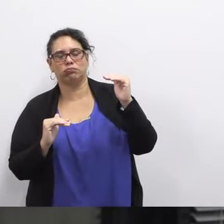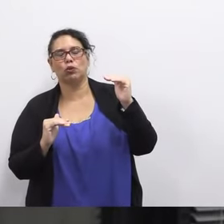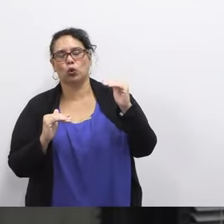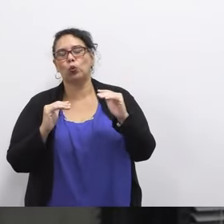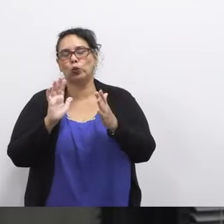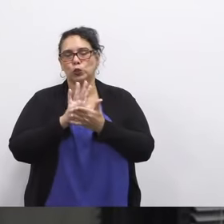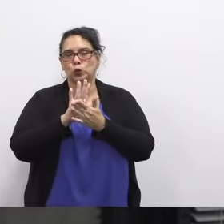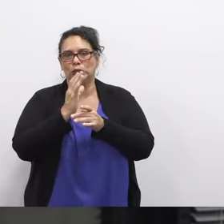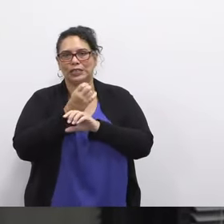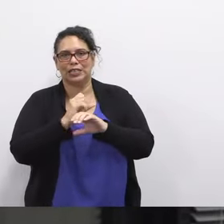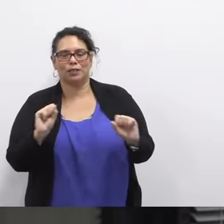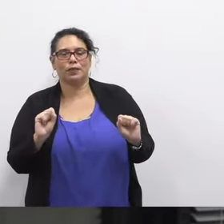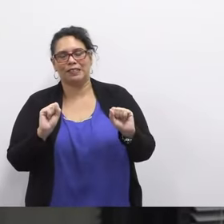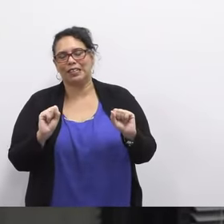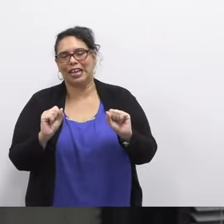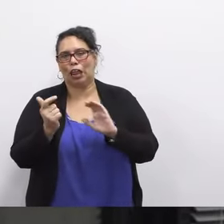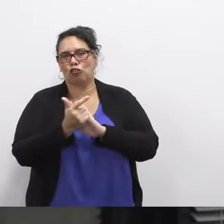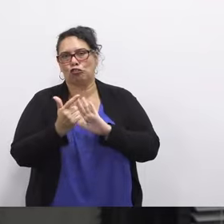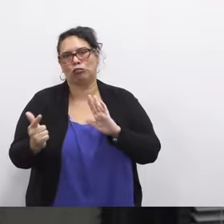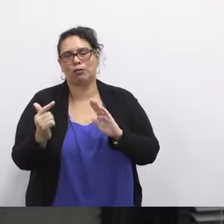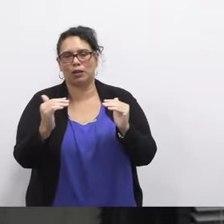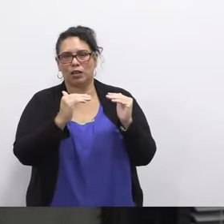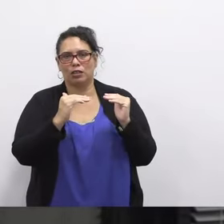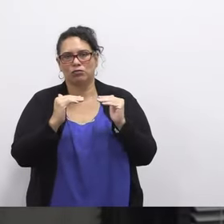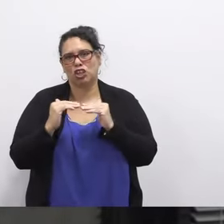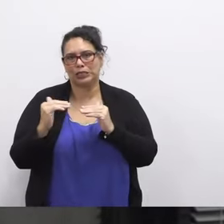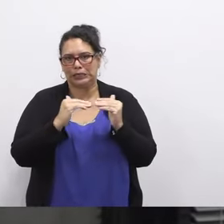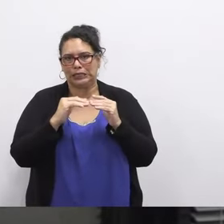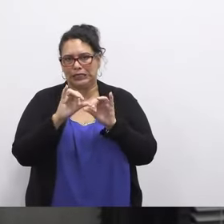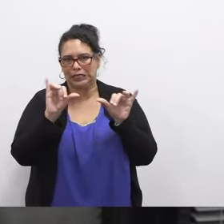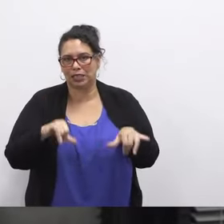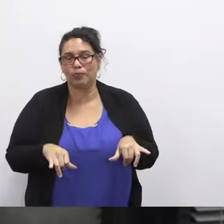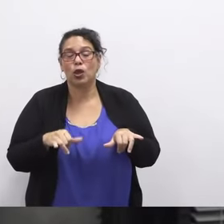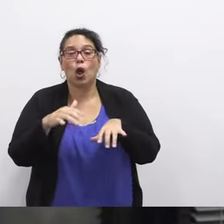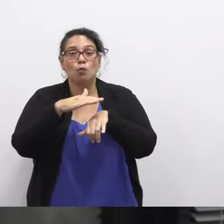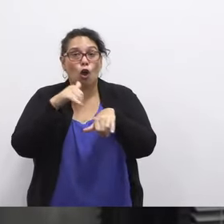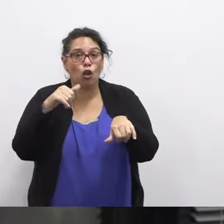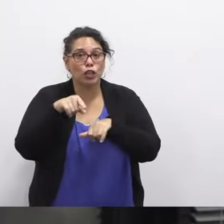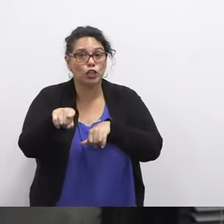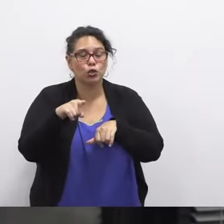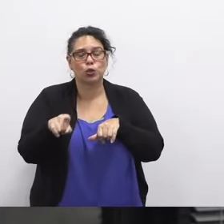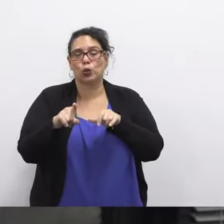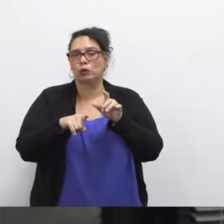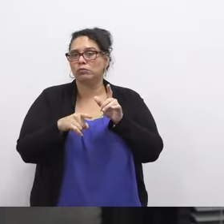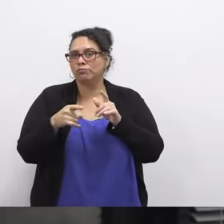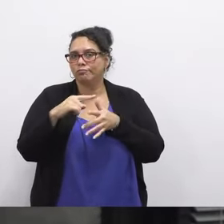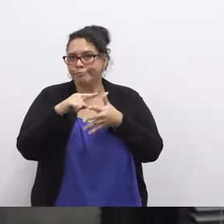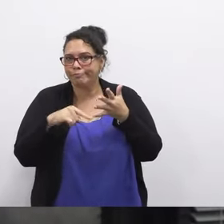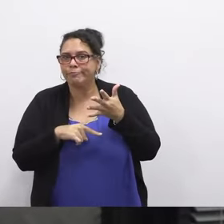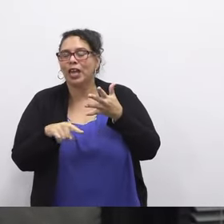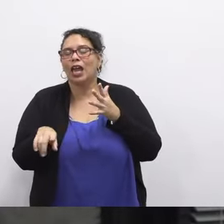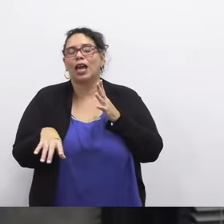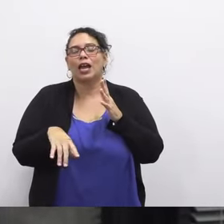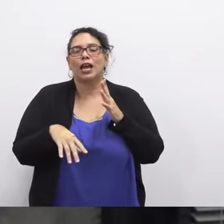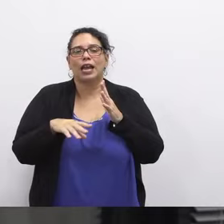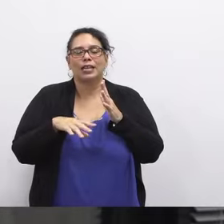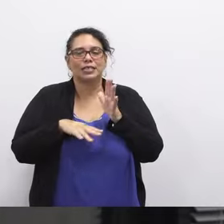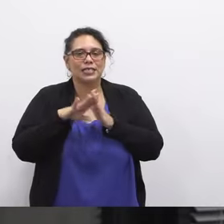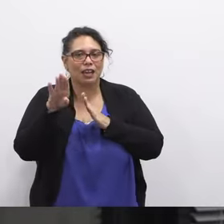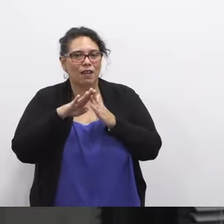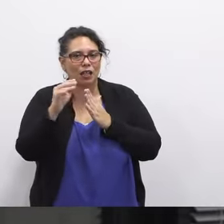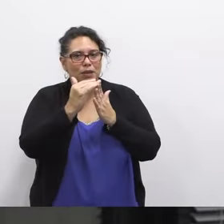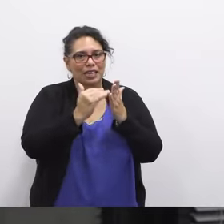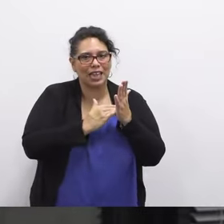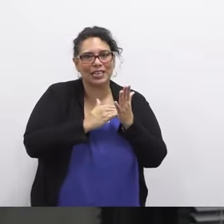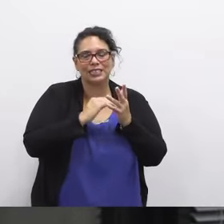and the criminal justice system. So I'm calling on you to do a couple of things. Develop a list of 5 to 10 clear academic,